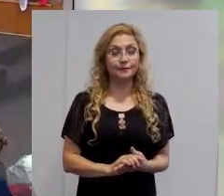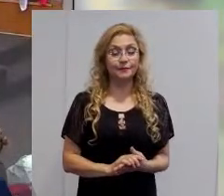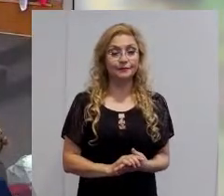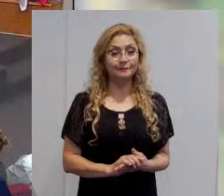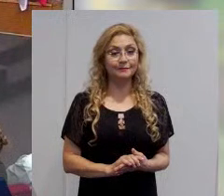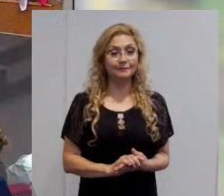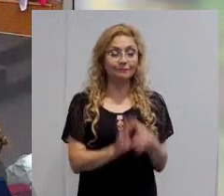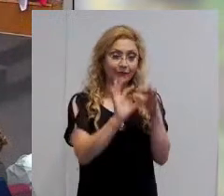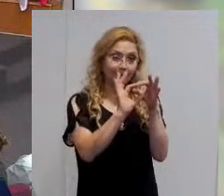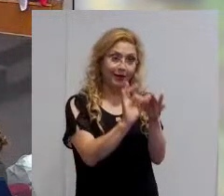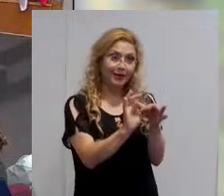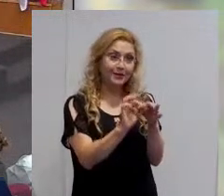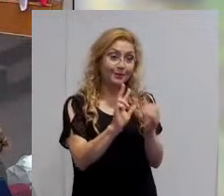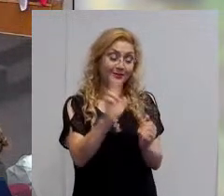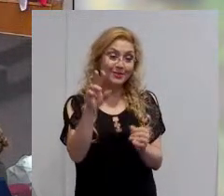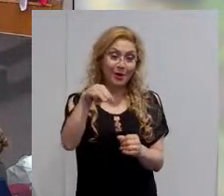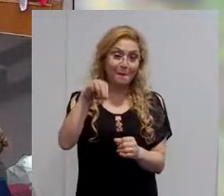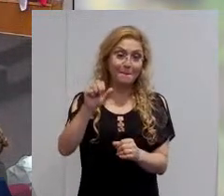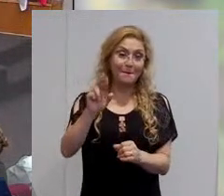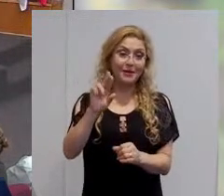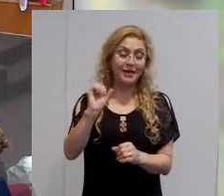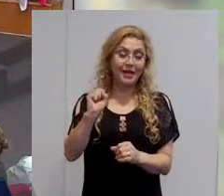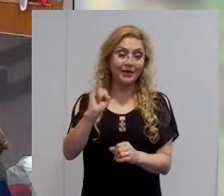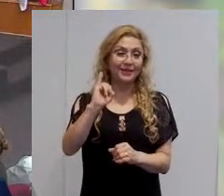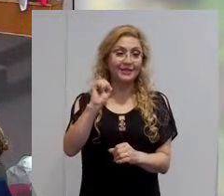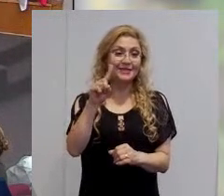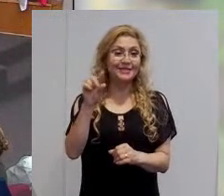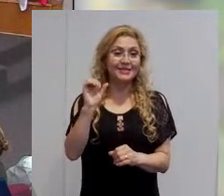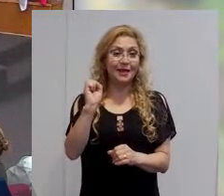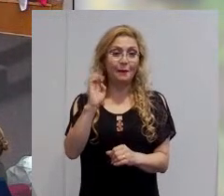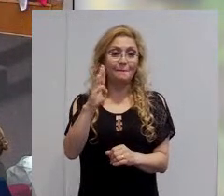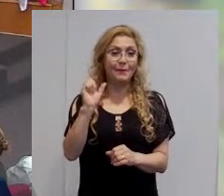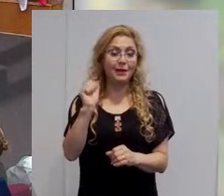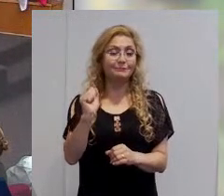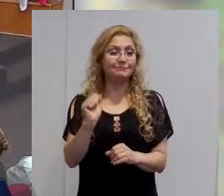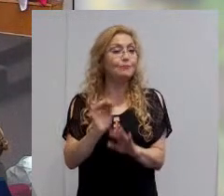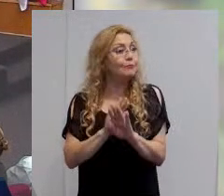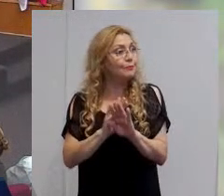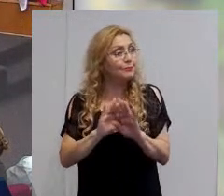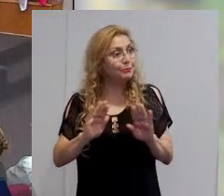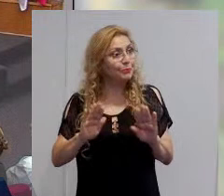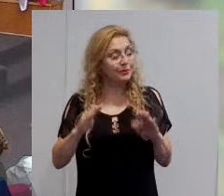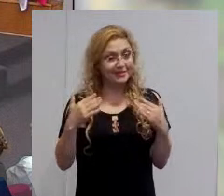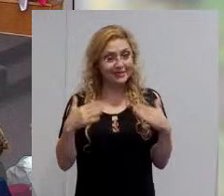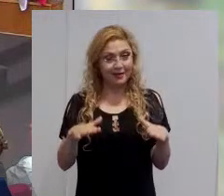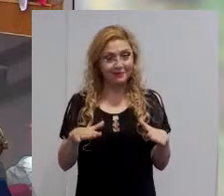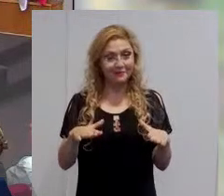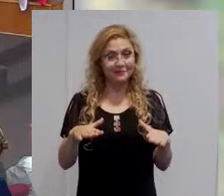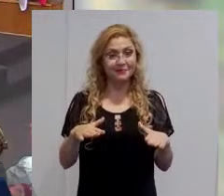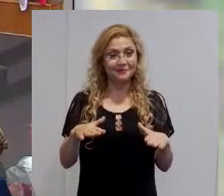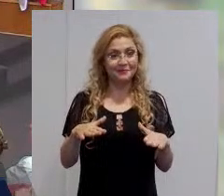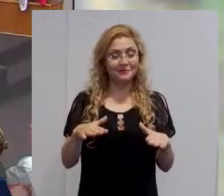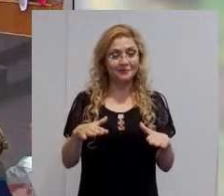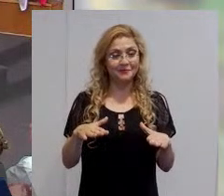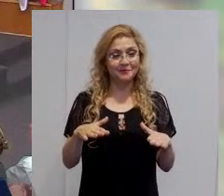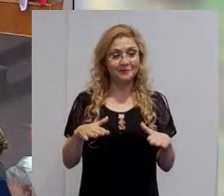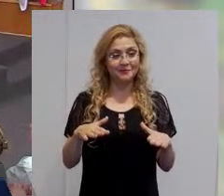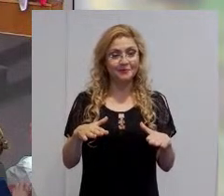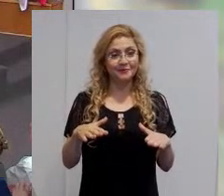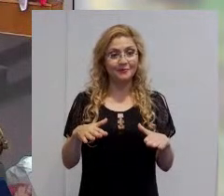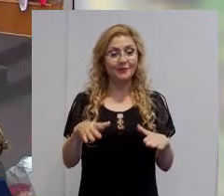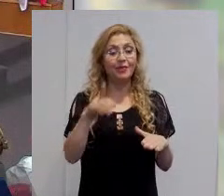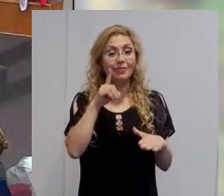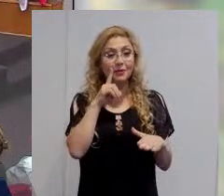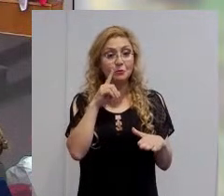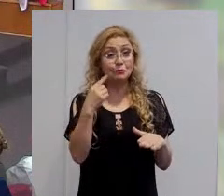Muchas gracias, señora María Isabel. Thank you, Ms. Maria Isabel. We have reached the end of the ceremony.